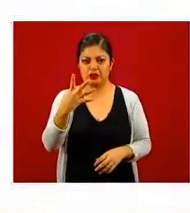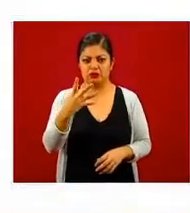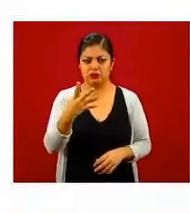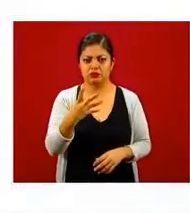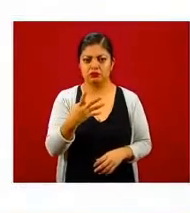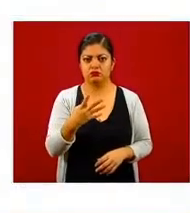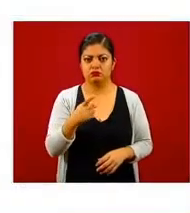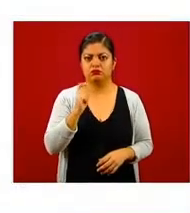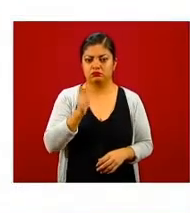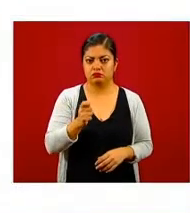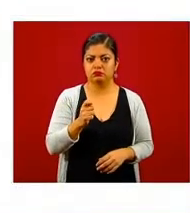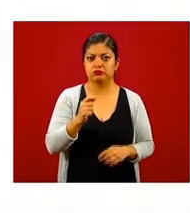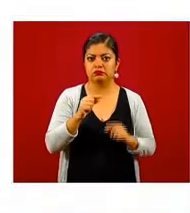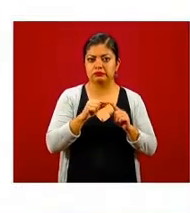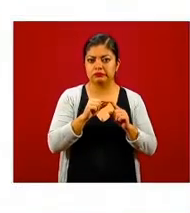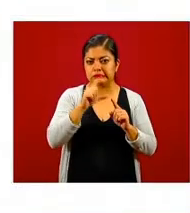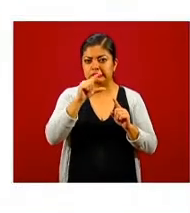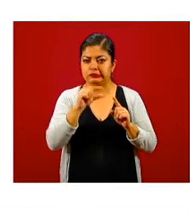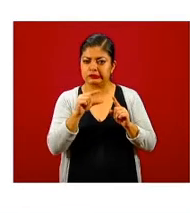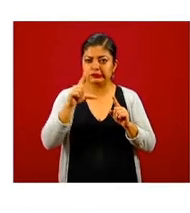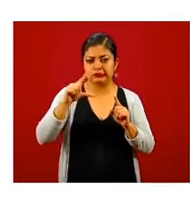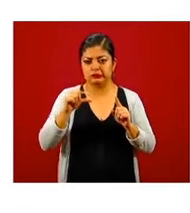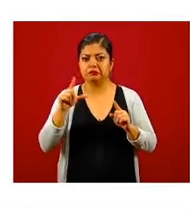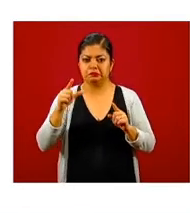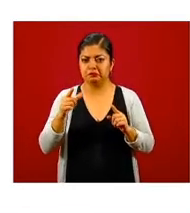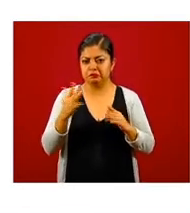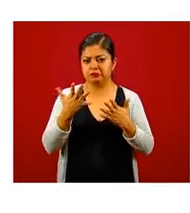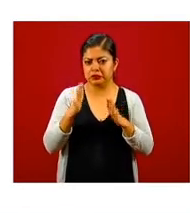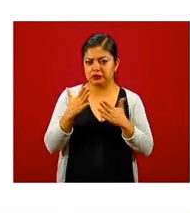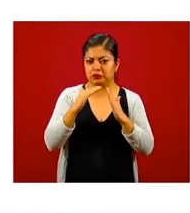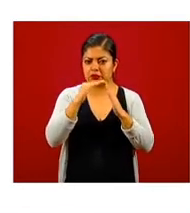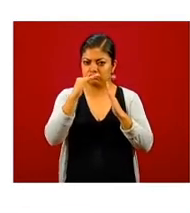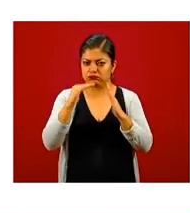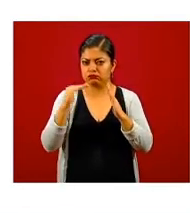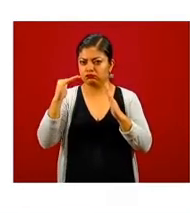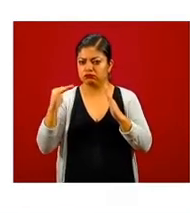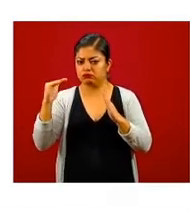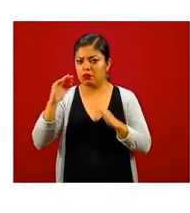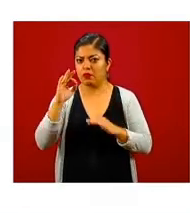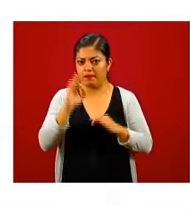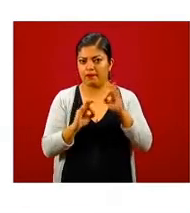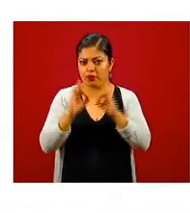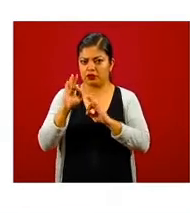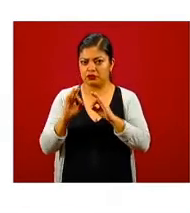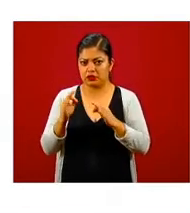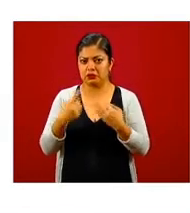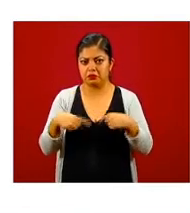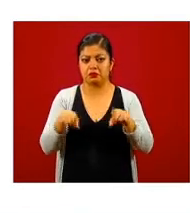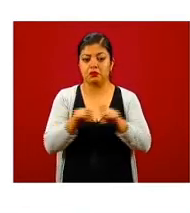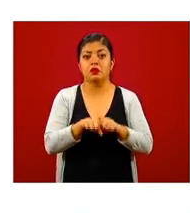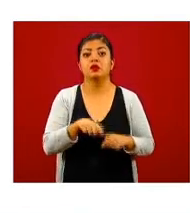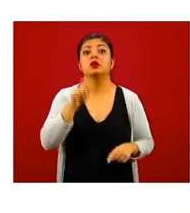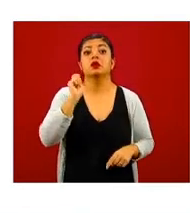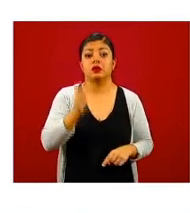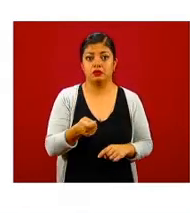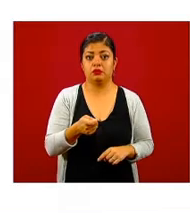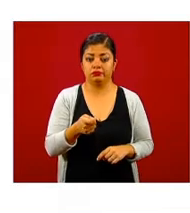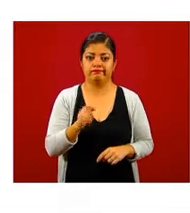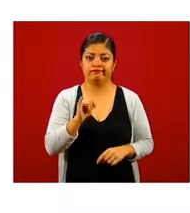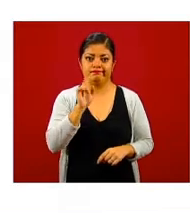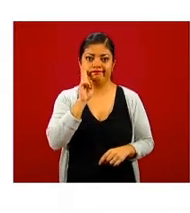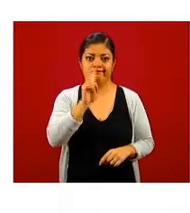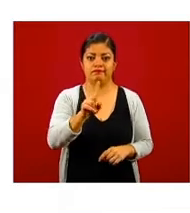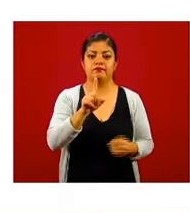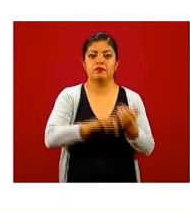decrease from 25 to 24, but we can see that this percentage has been fairly stable over the last couple